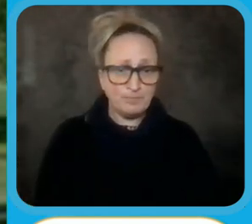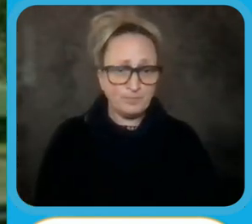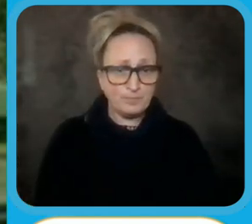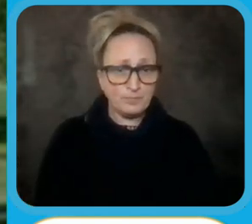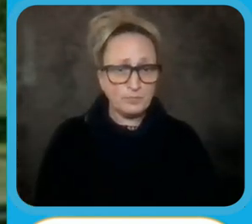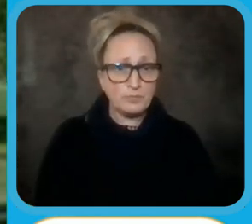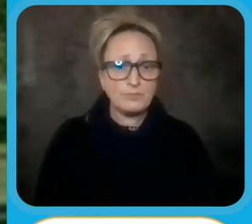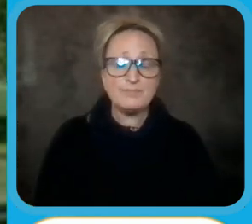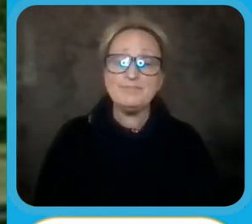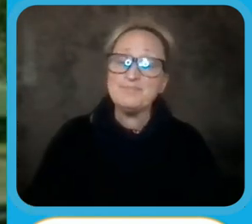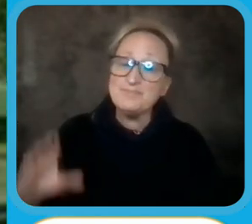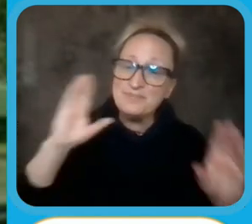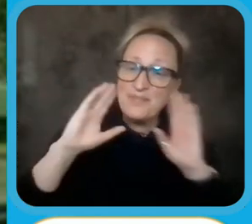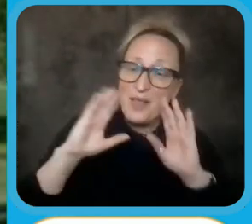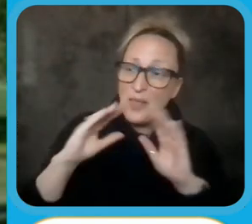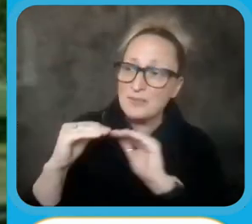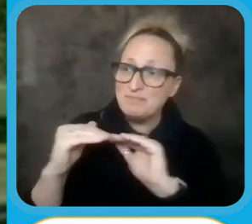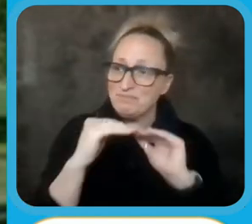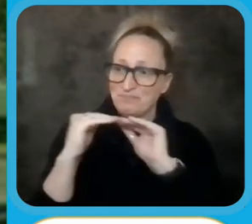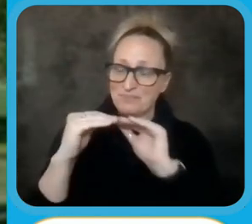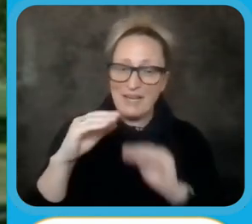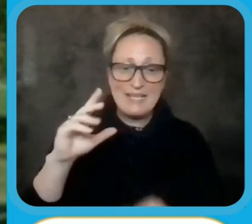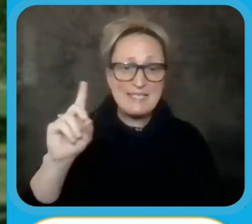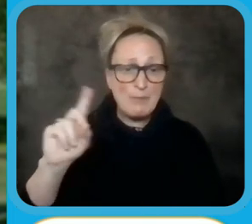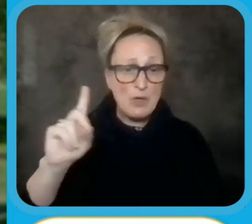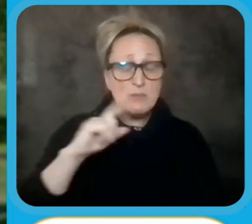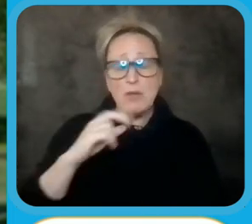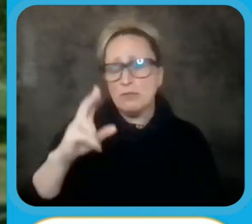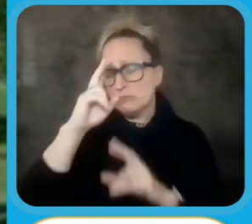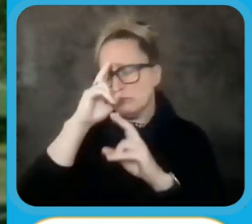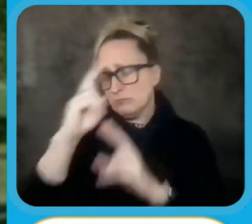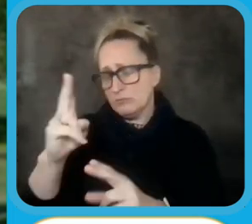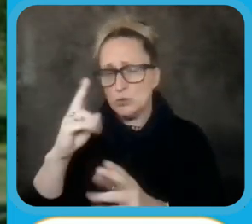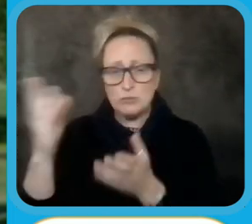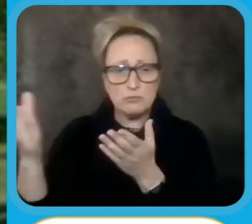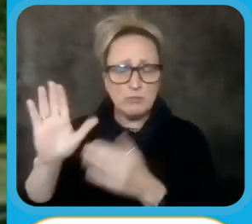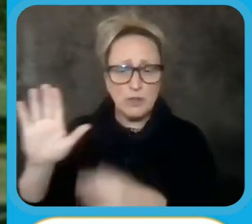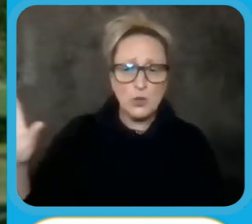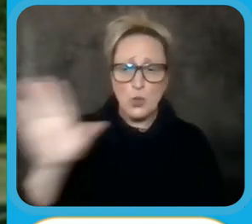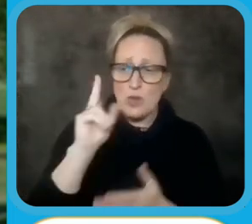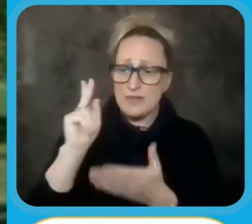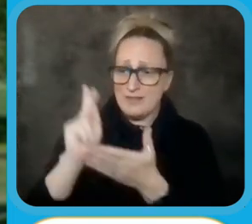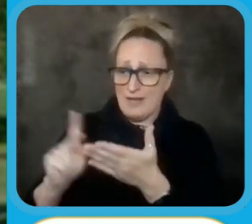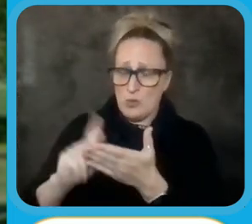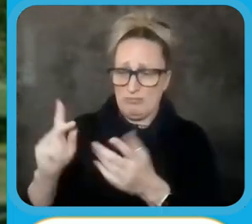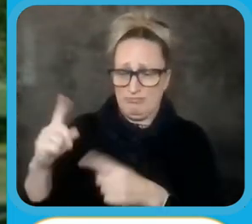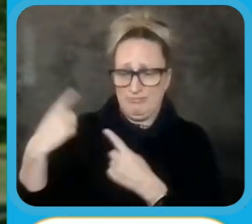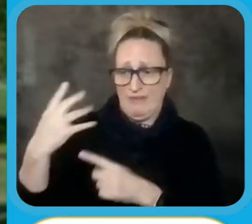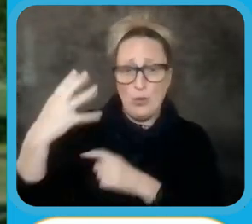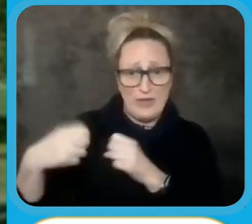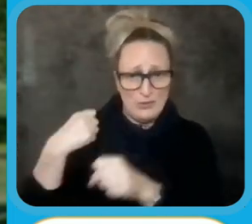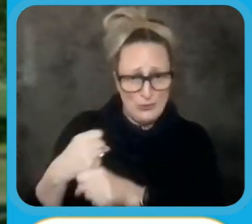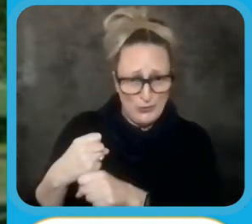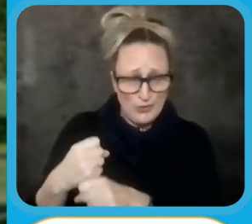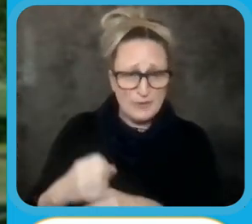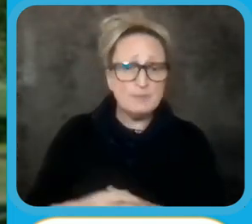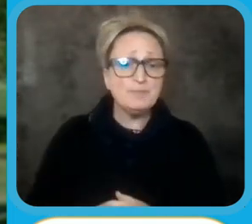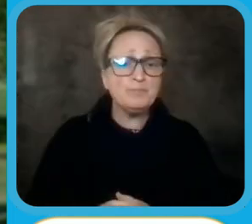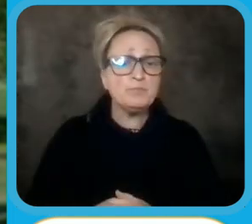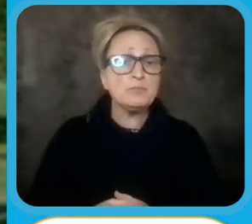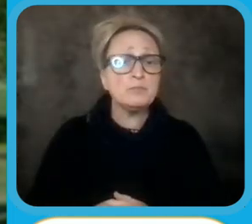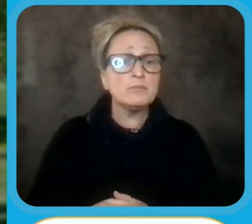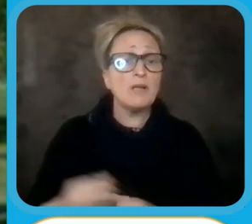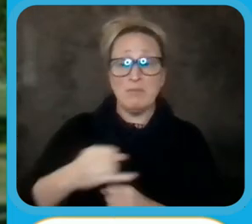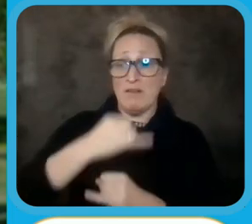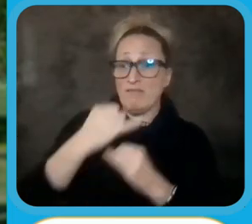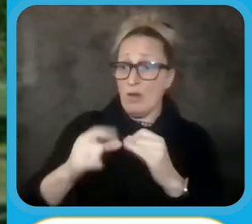My fellow Democrats, it's been my honor to serve as your secretary these last 4 years. In my final report